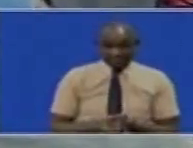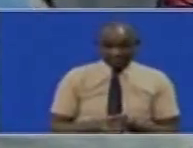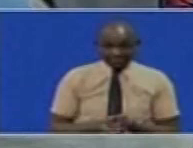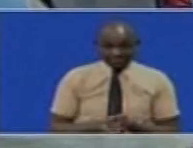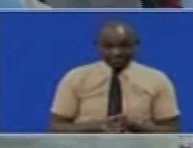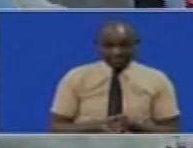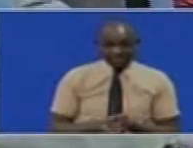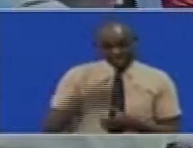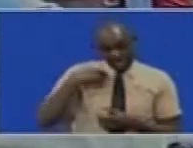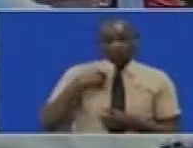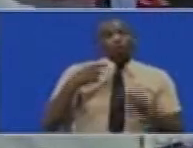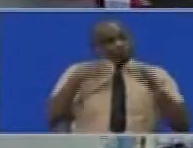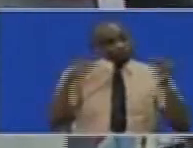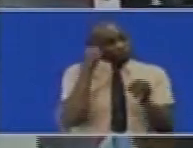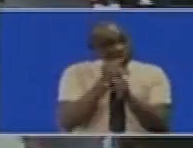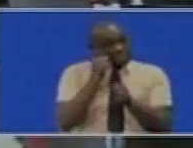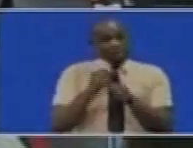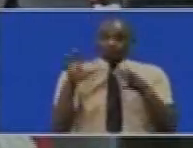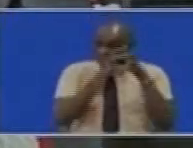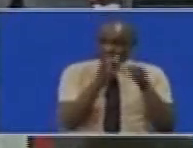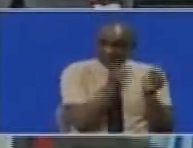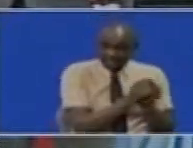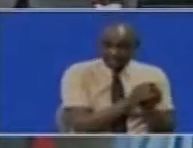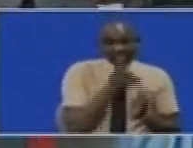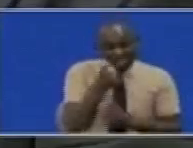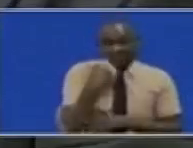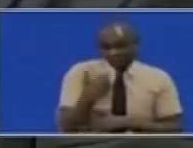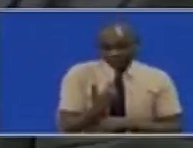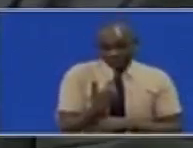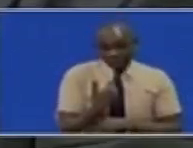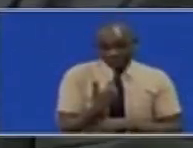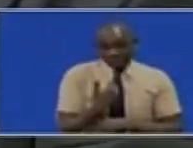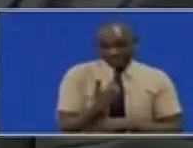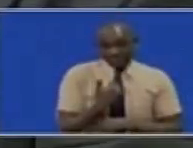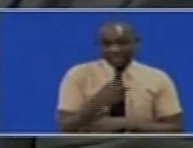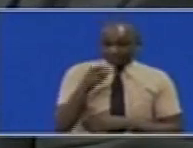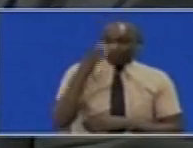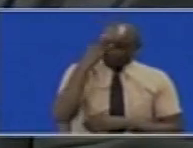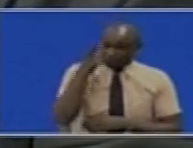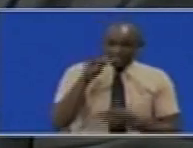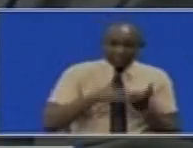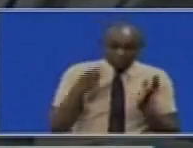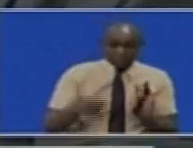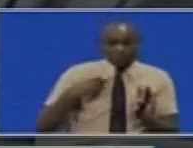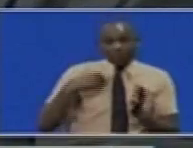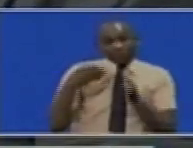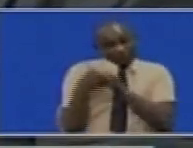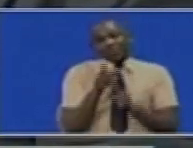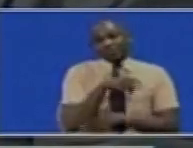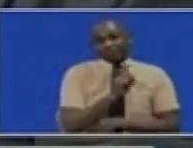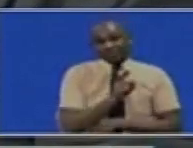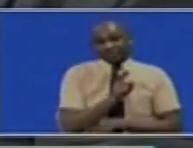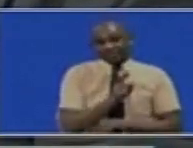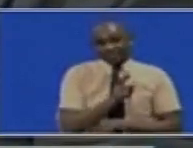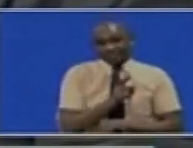As the opposition works on a united front, will players repeat past mistakes? They know how Kibaki should change them. And